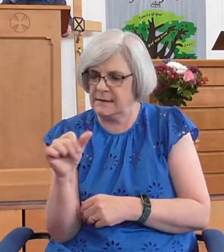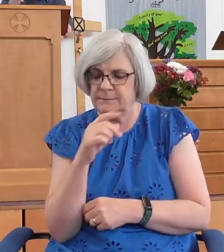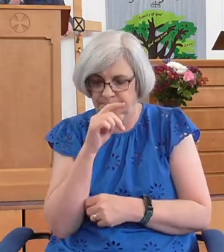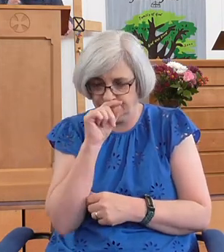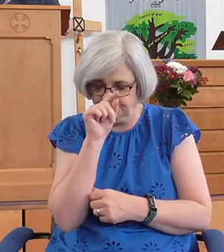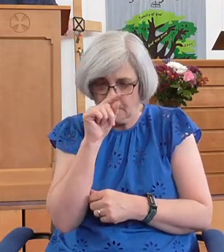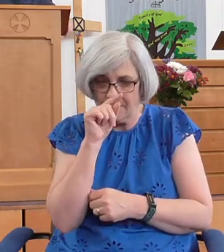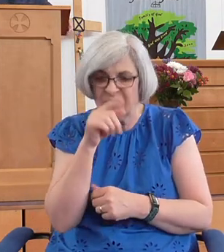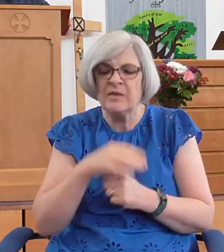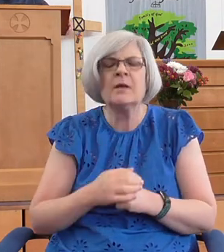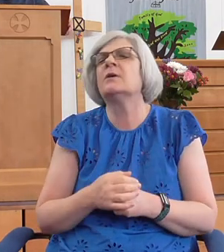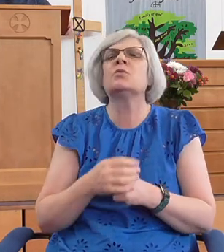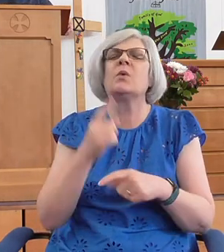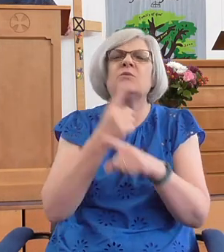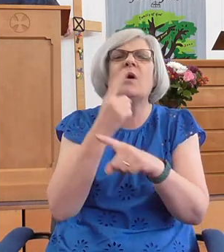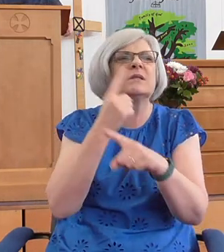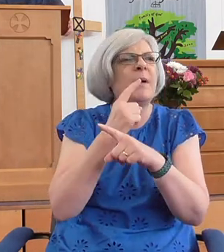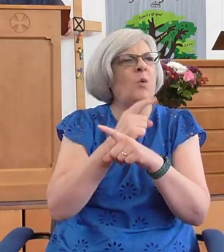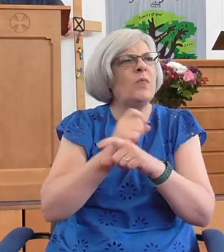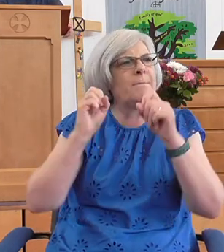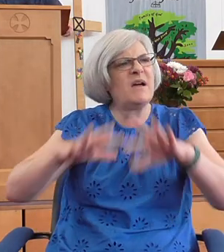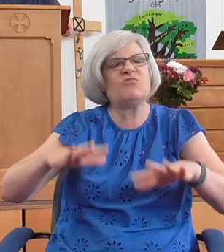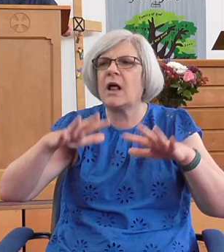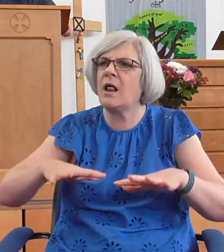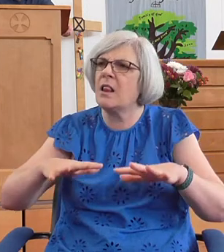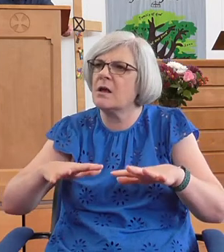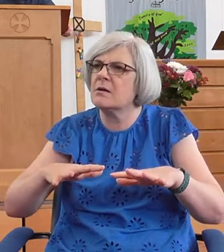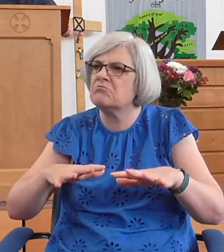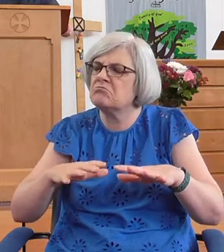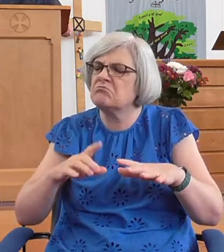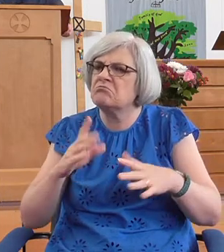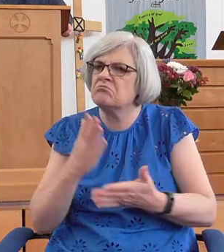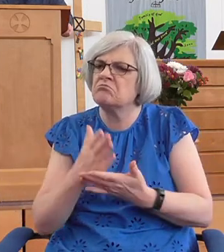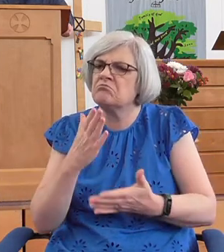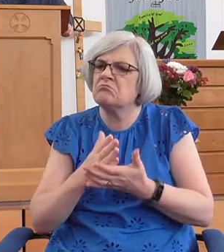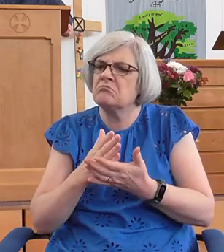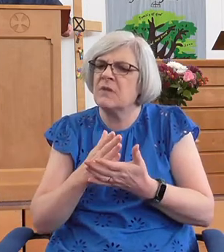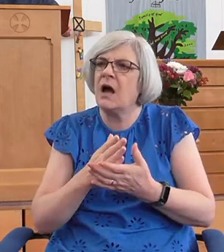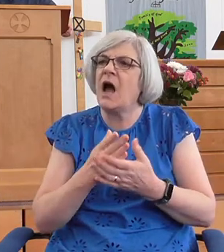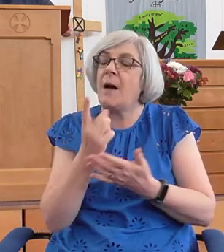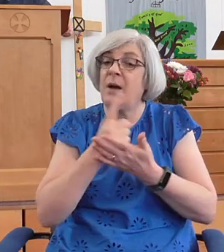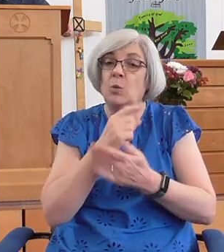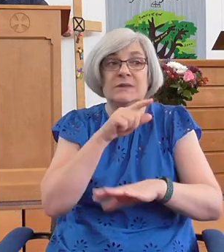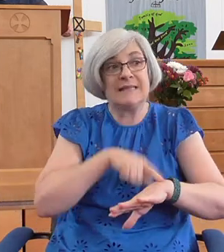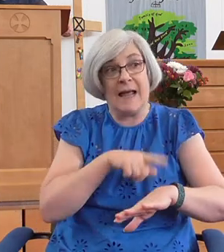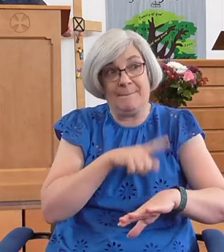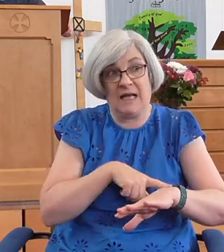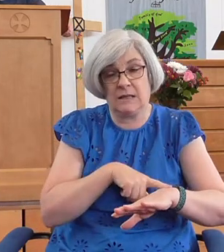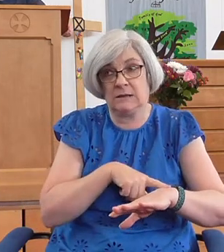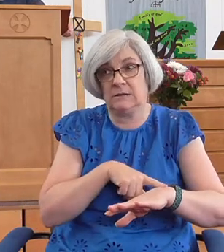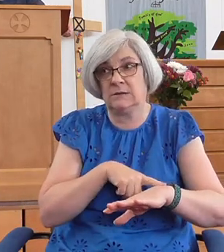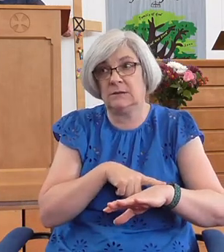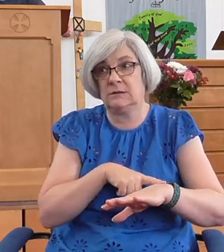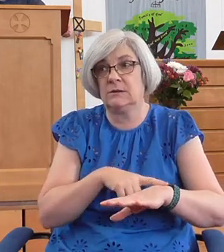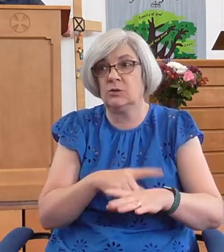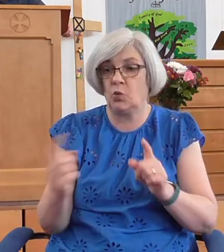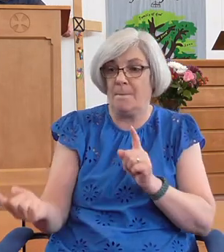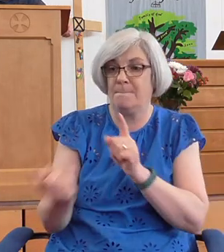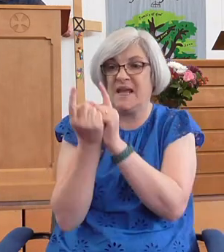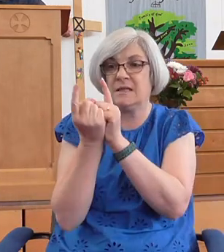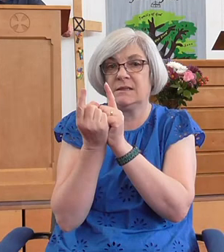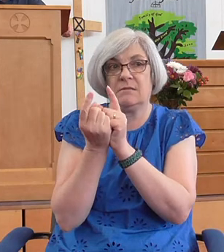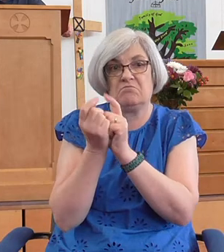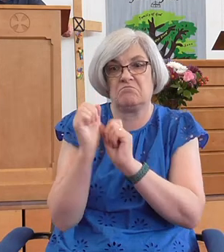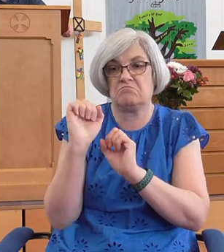And he points to the fact that the miracle was largely in the timing to meet the needs of the